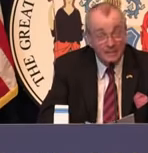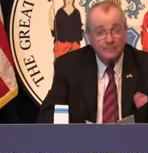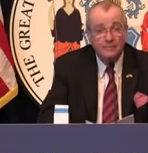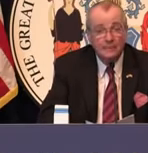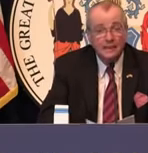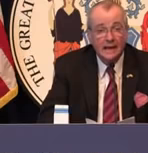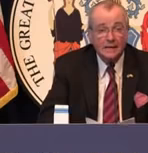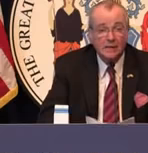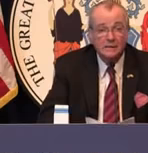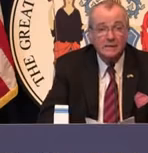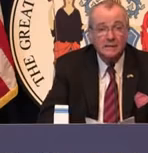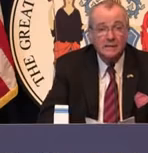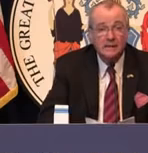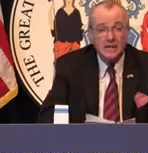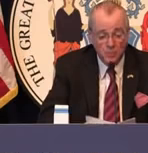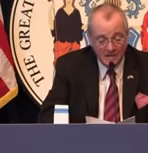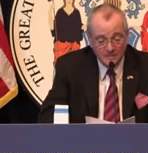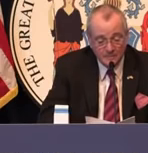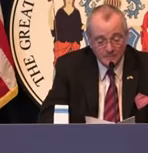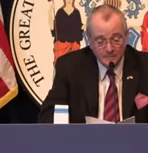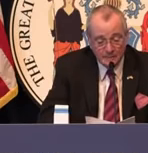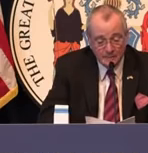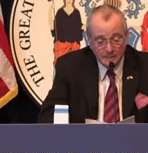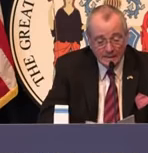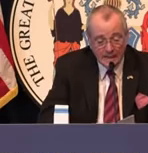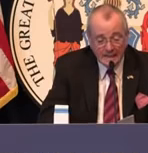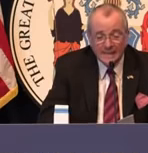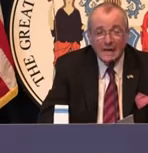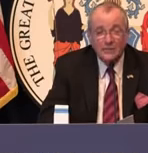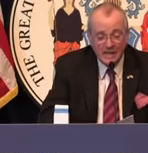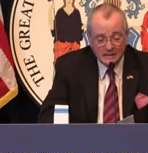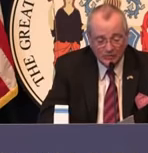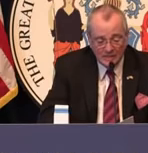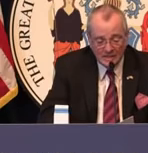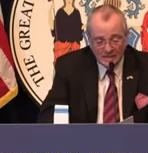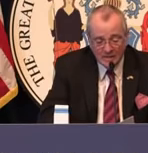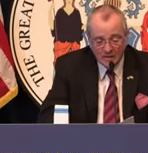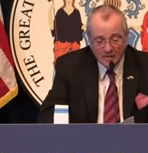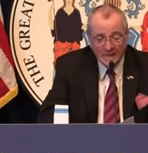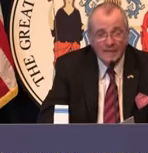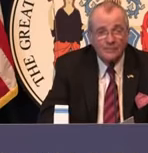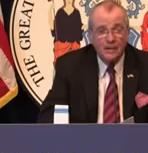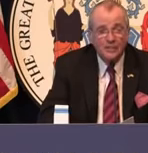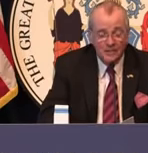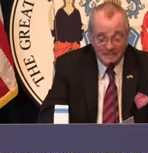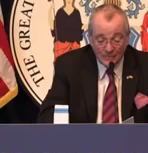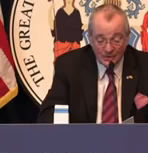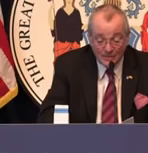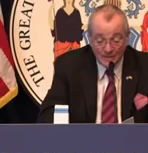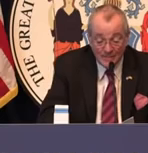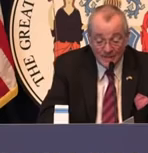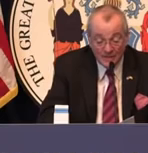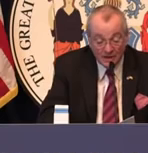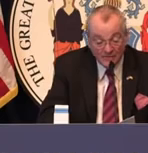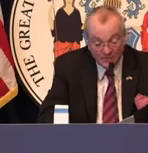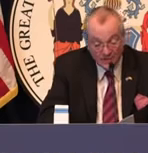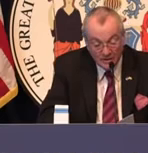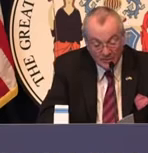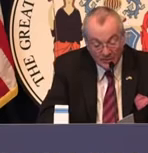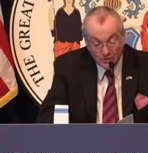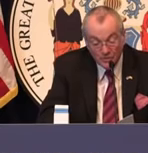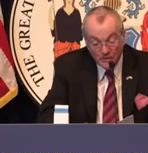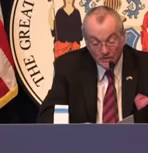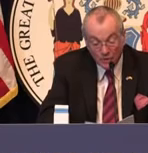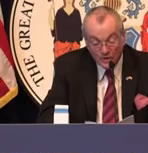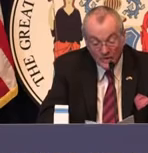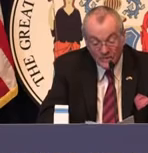with them head-on as well. I cannot thank Cindy and Carol in absentia and their team enough